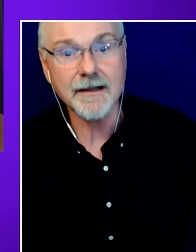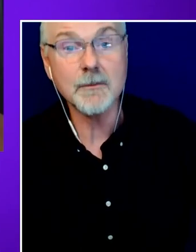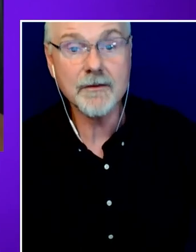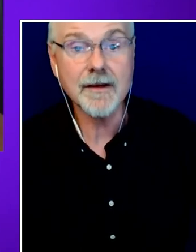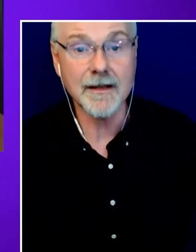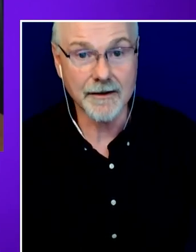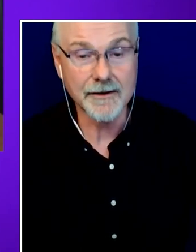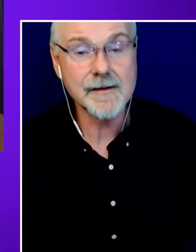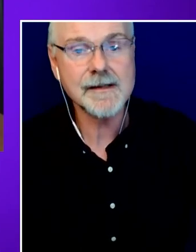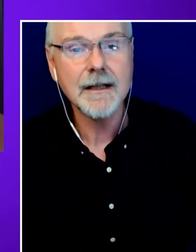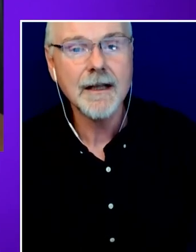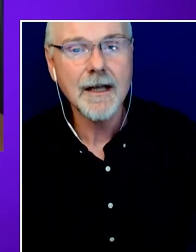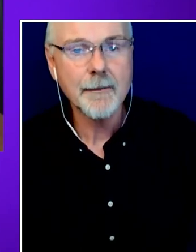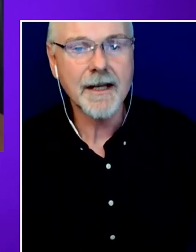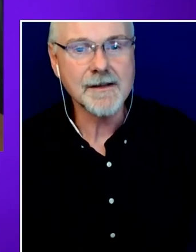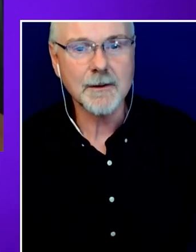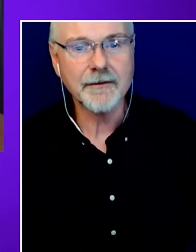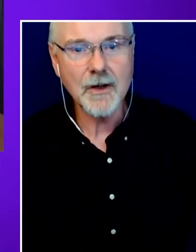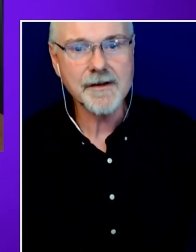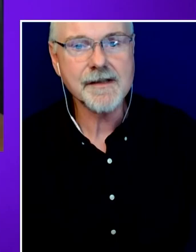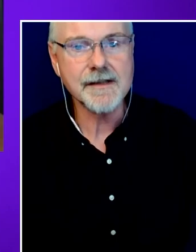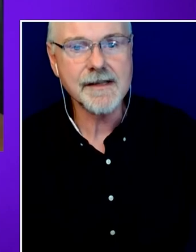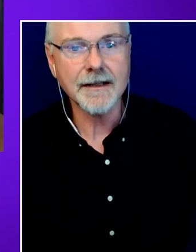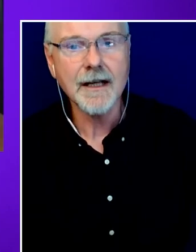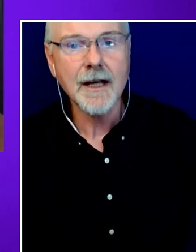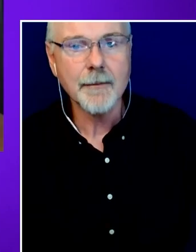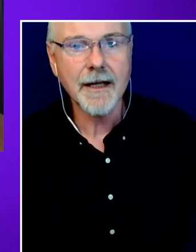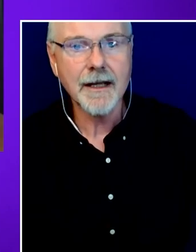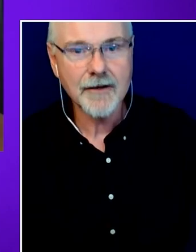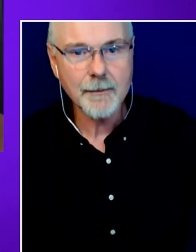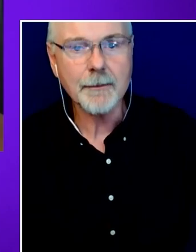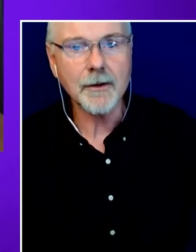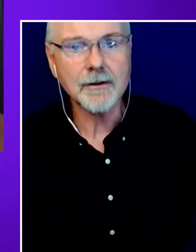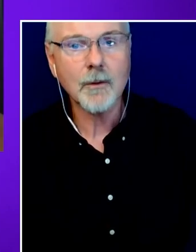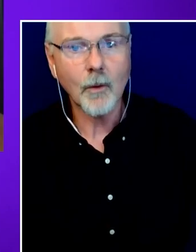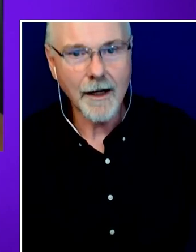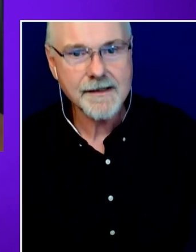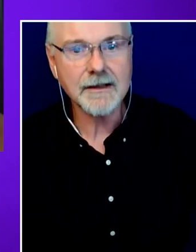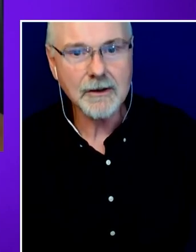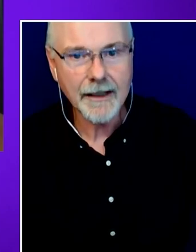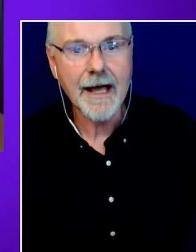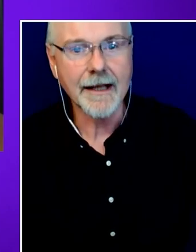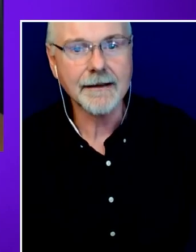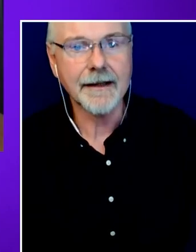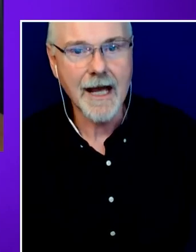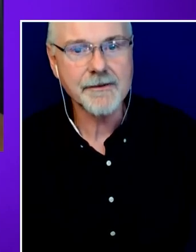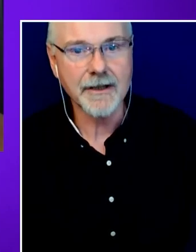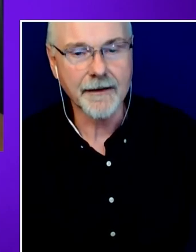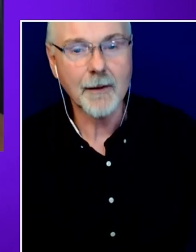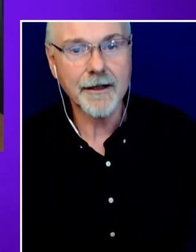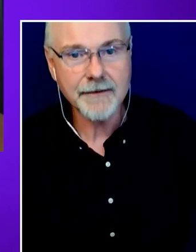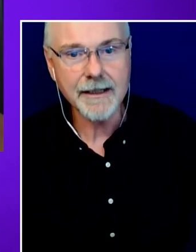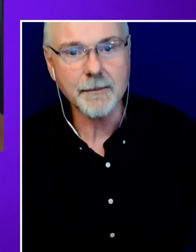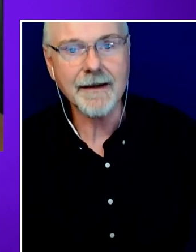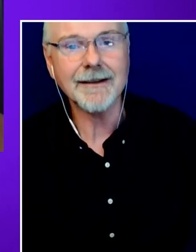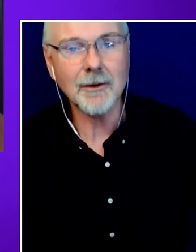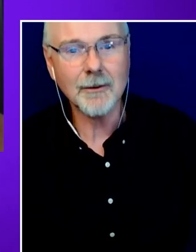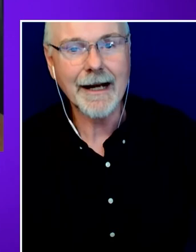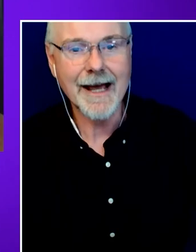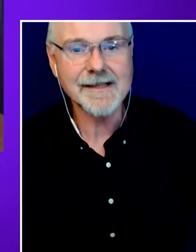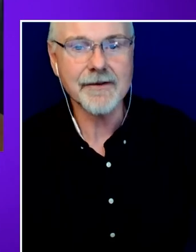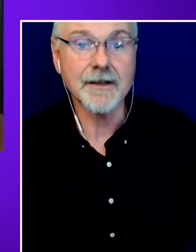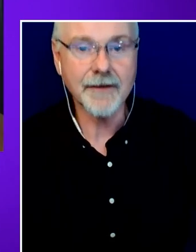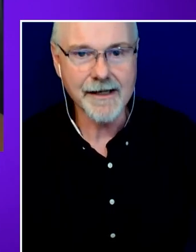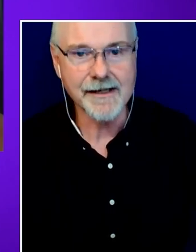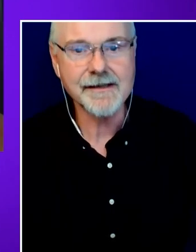OC, in the movie theaters, because what we've noticed is that many hearing people want to look at the captioning. They want to read it, but they don't